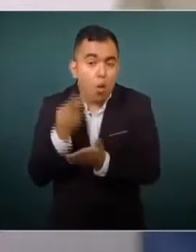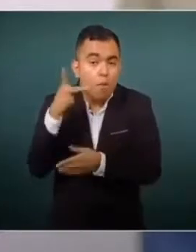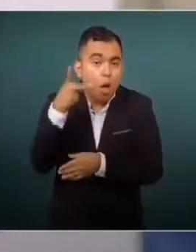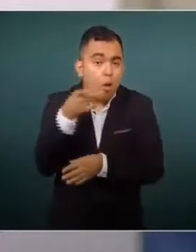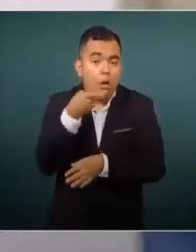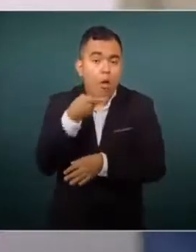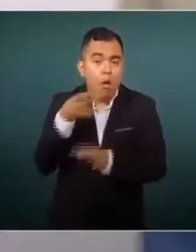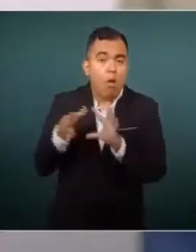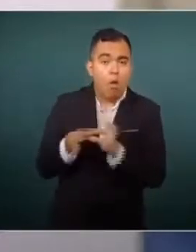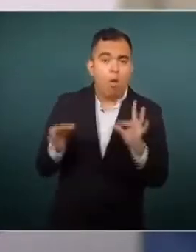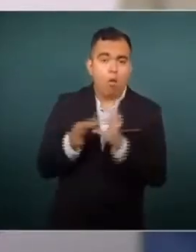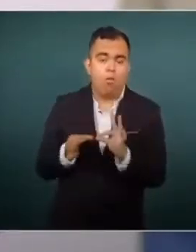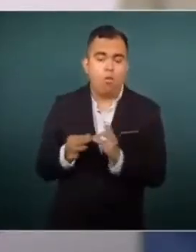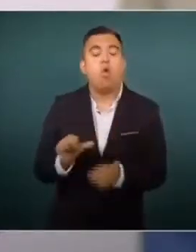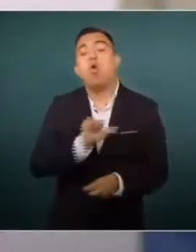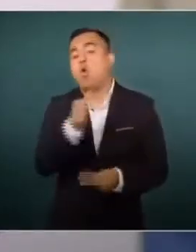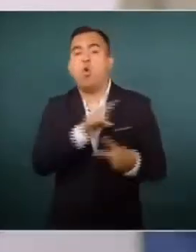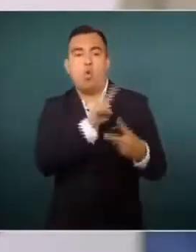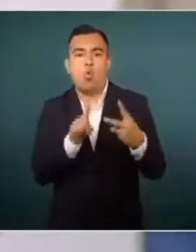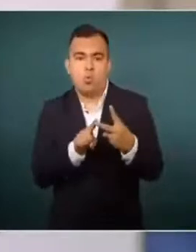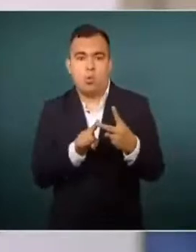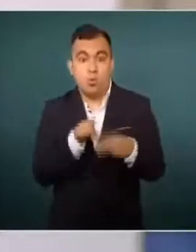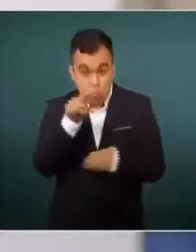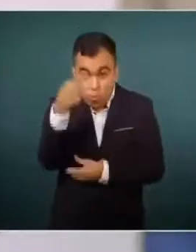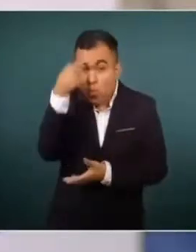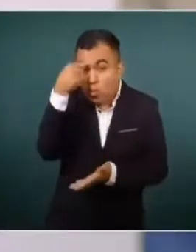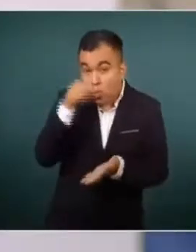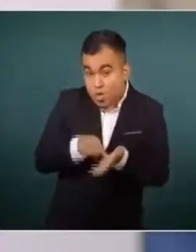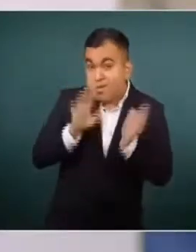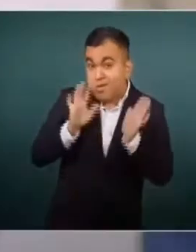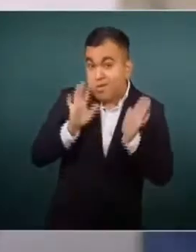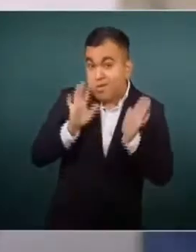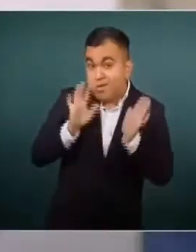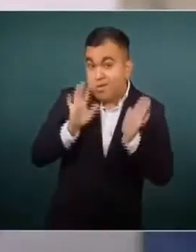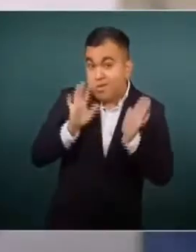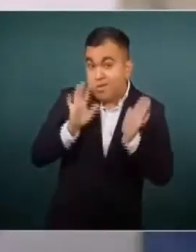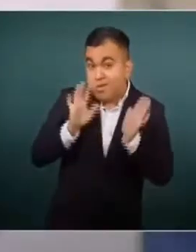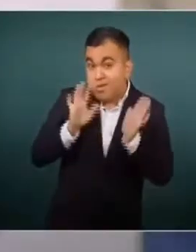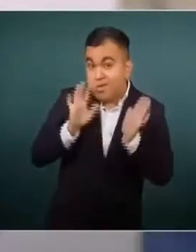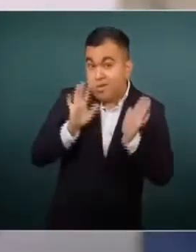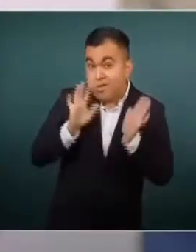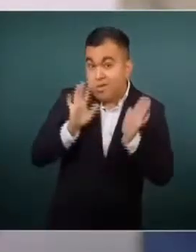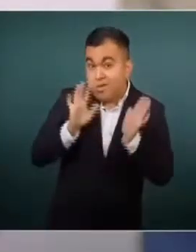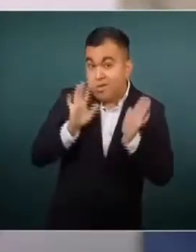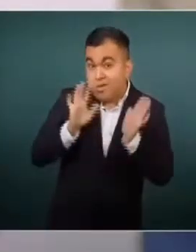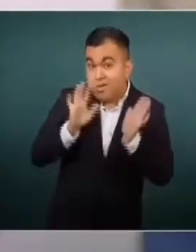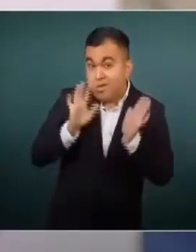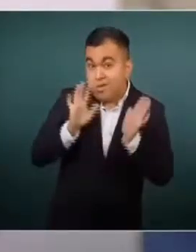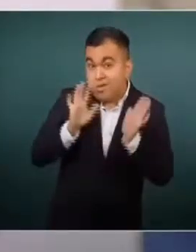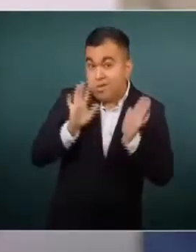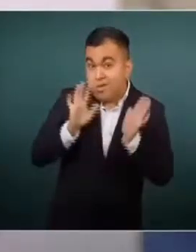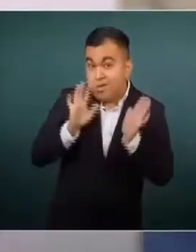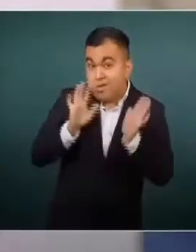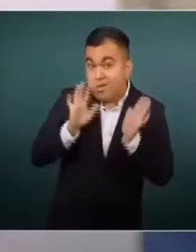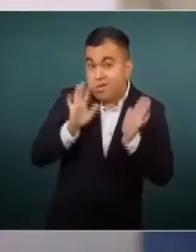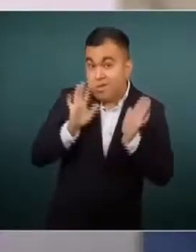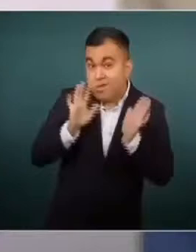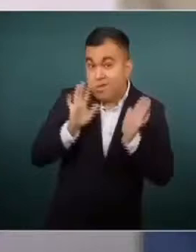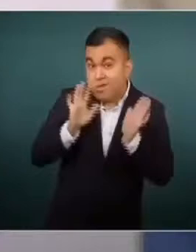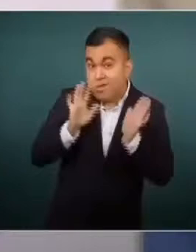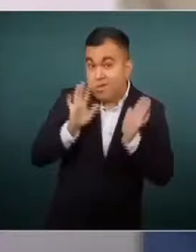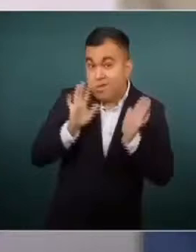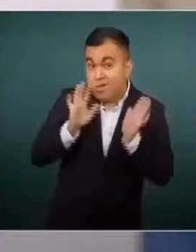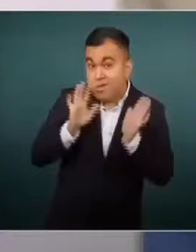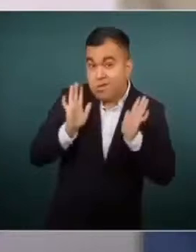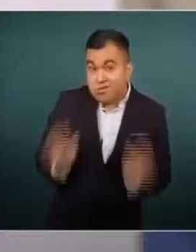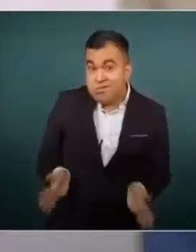más, ¿usted considera que ya se hizo justicia para Giovanni acá And so do you consider that justice has been done